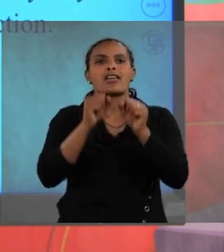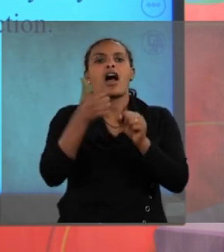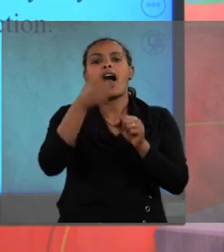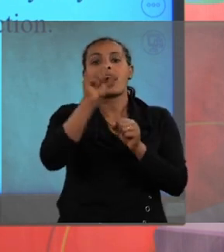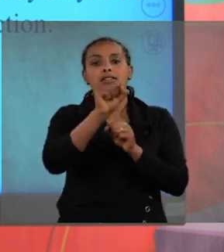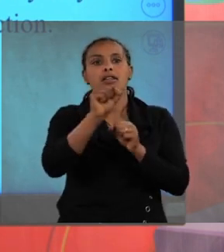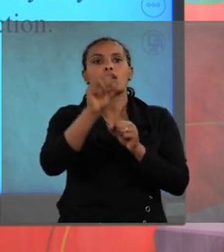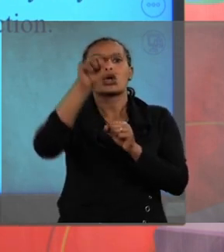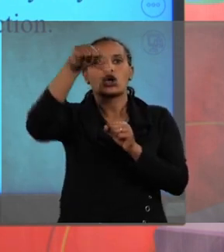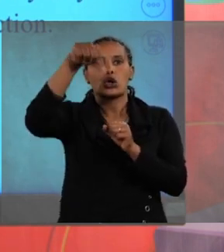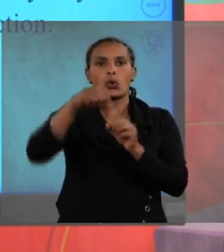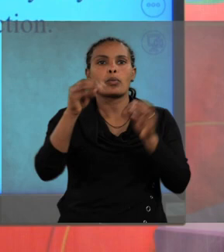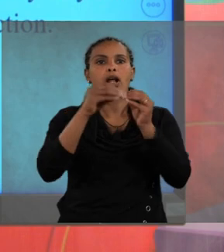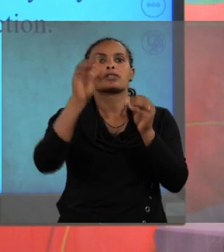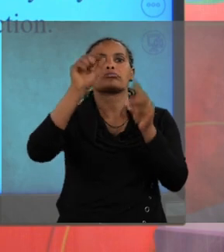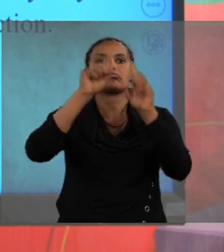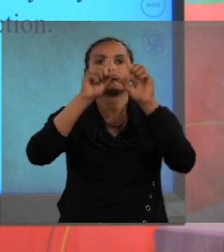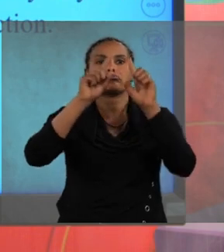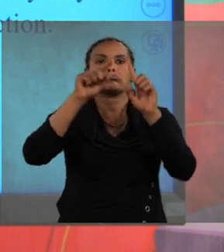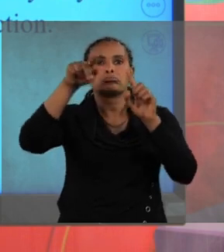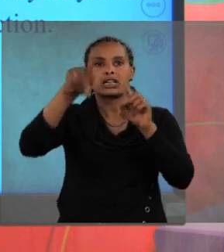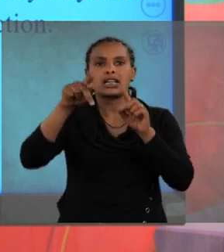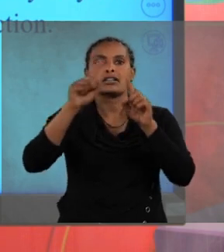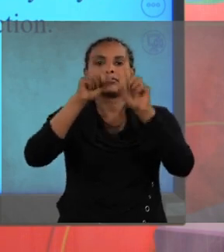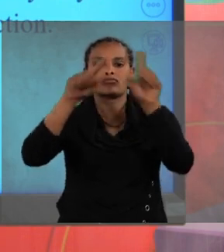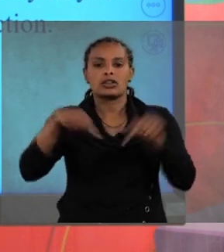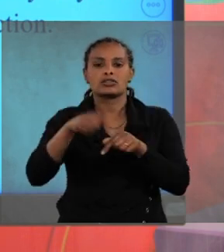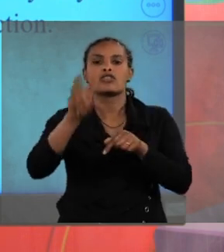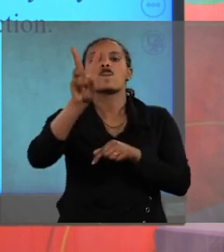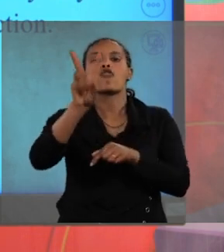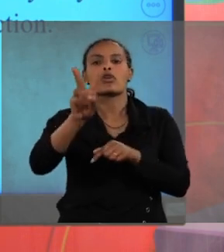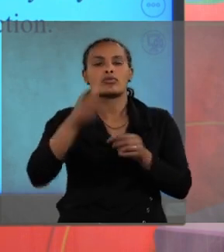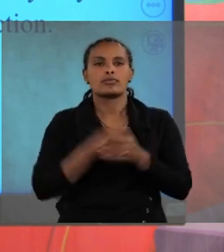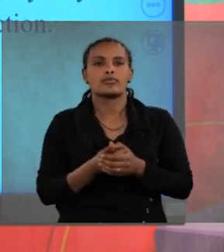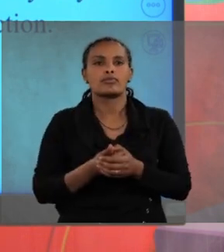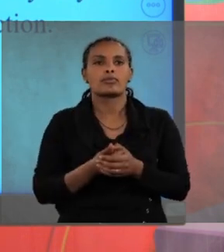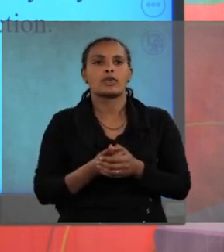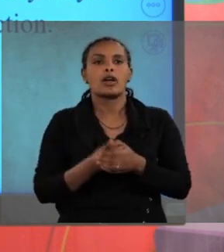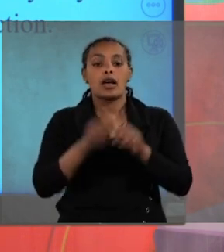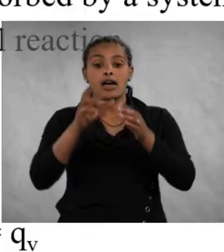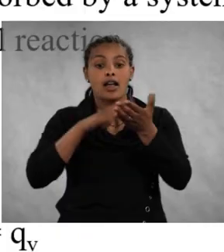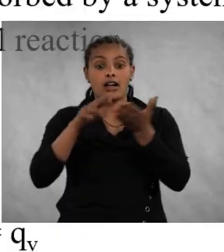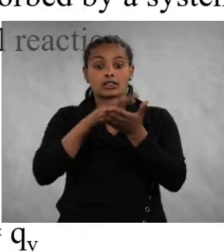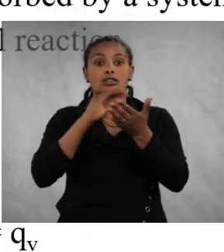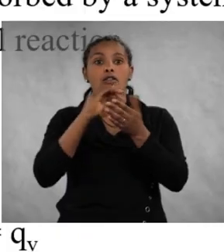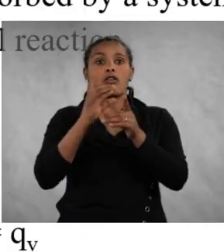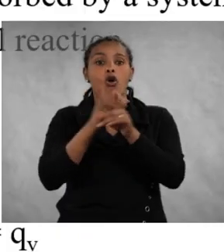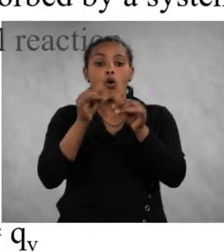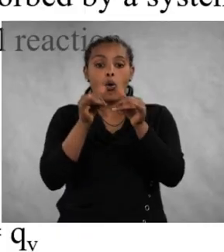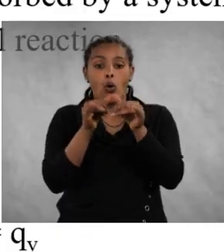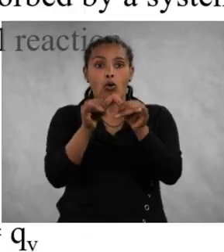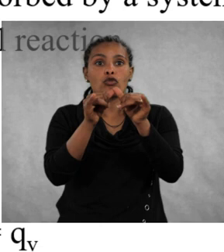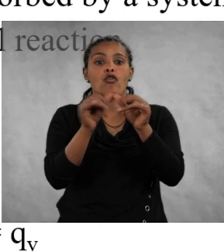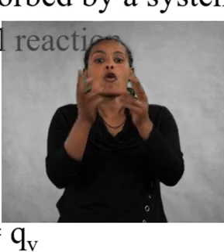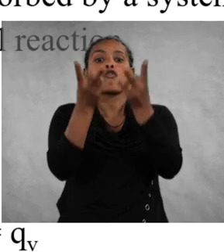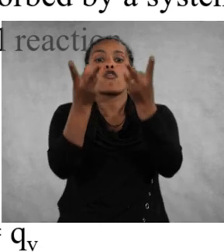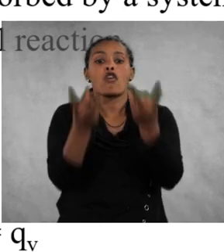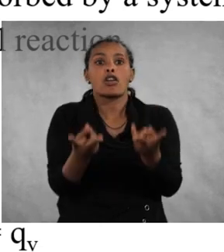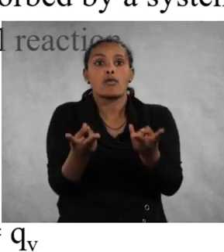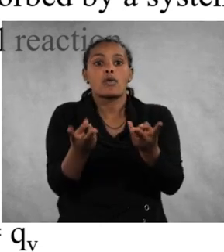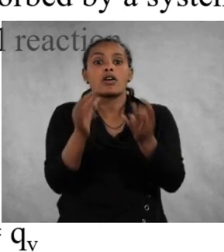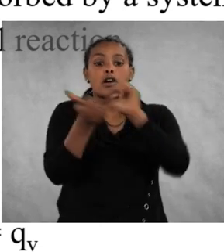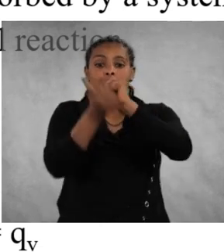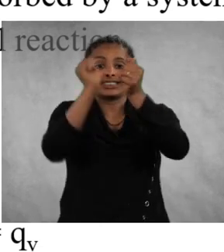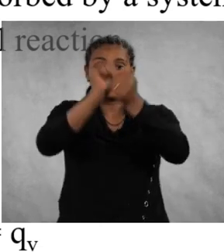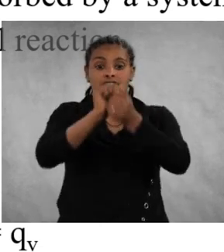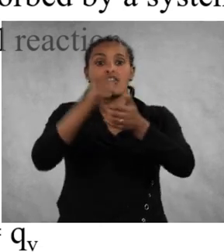as Q plus P times change in volume. If a reaction occurs at constant volume, now